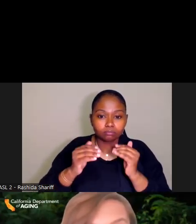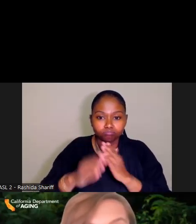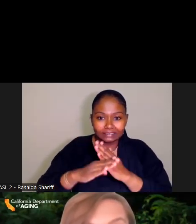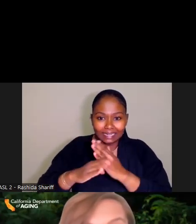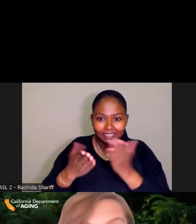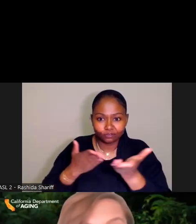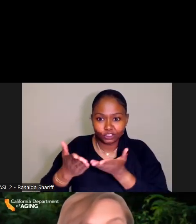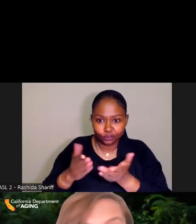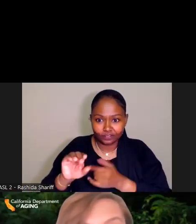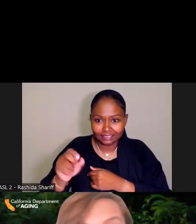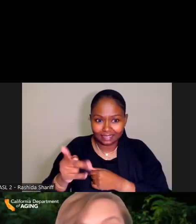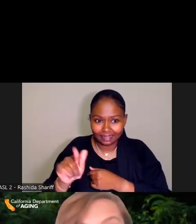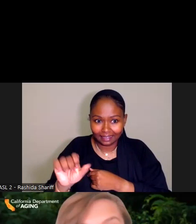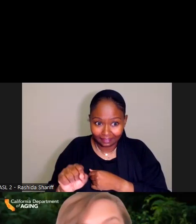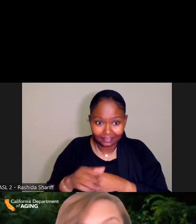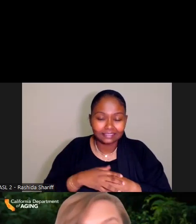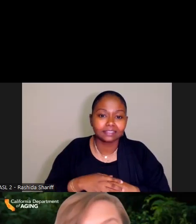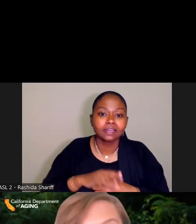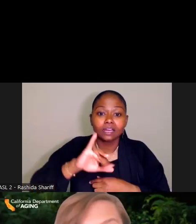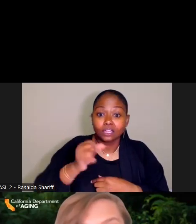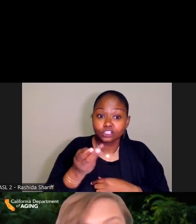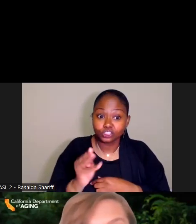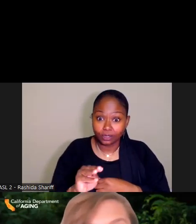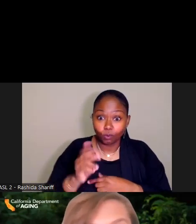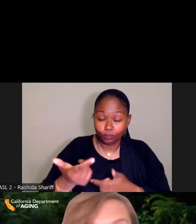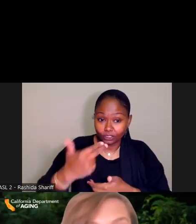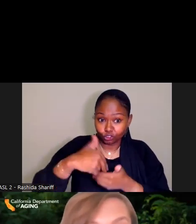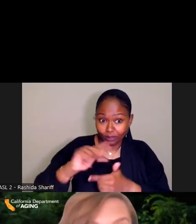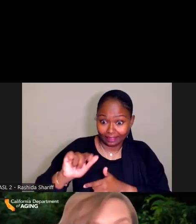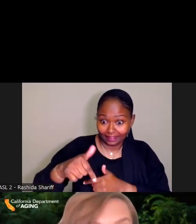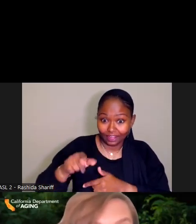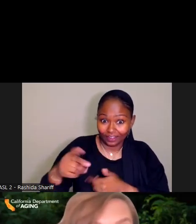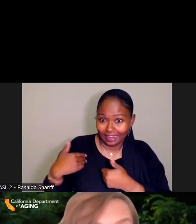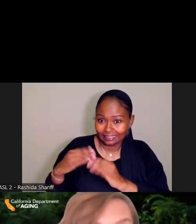Services Agency. Jim will be joining our meeting later. He is in the meeting.